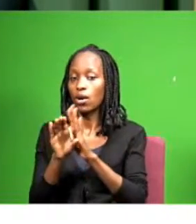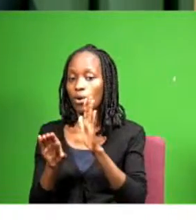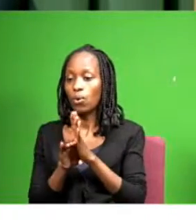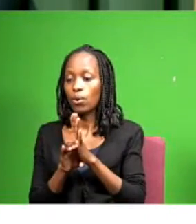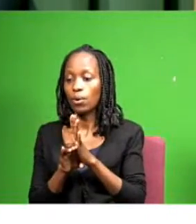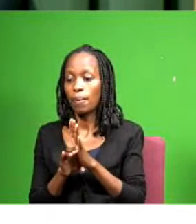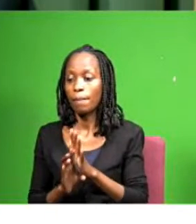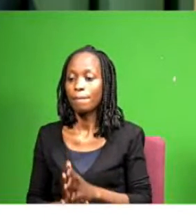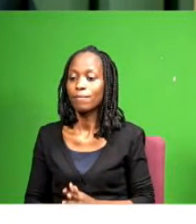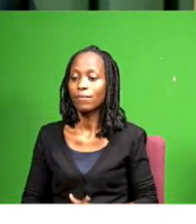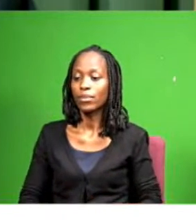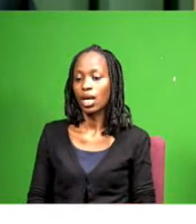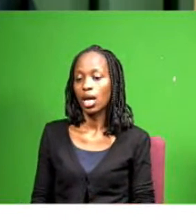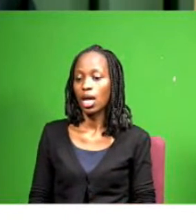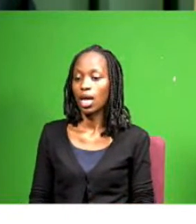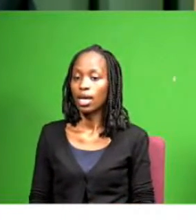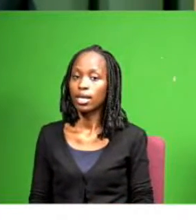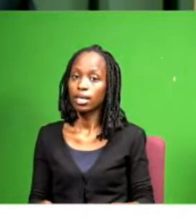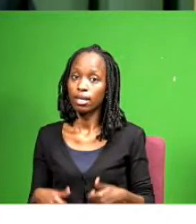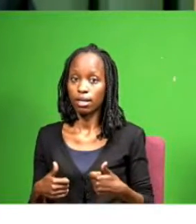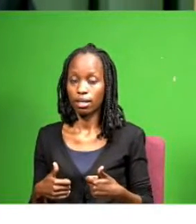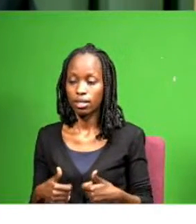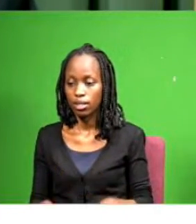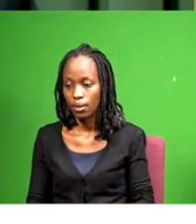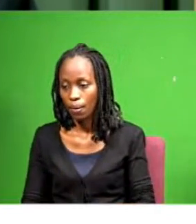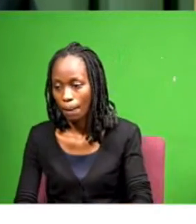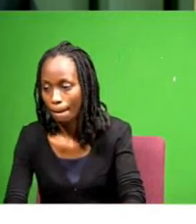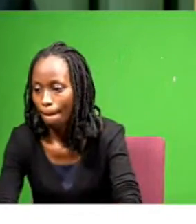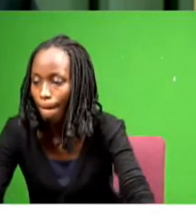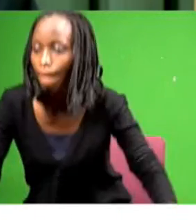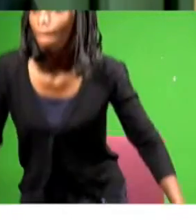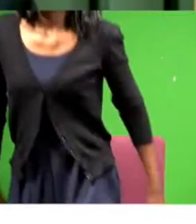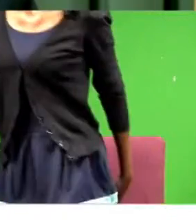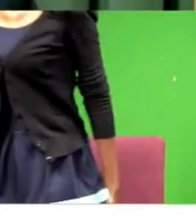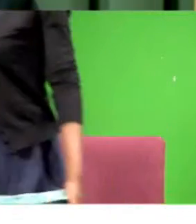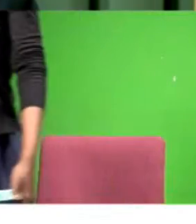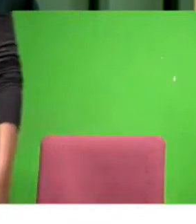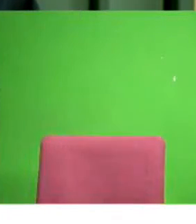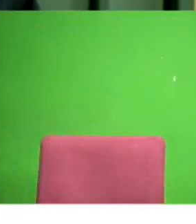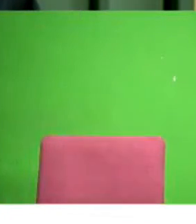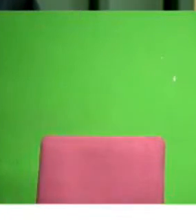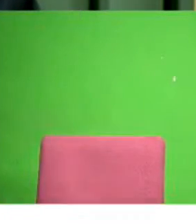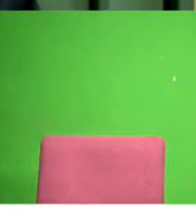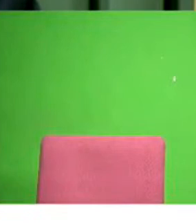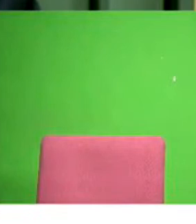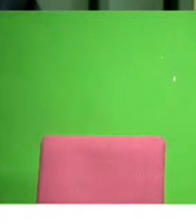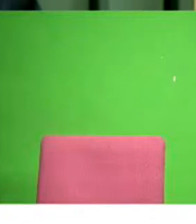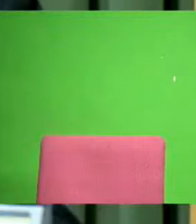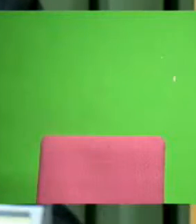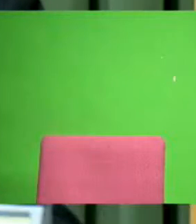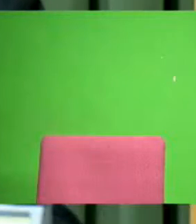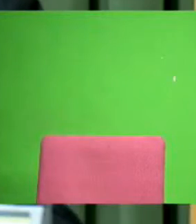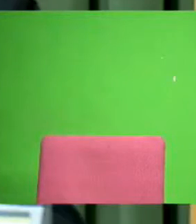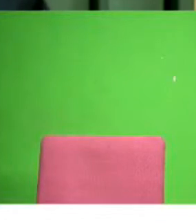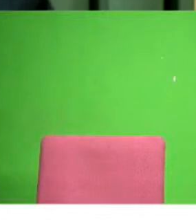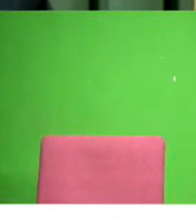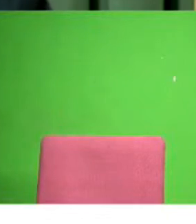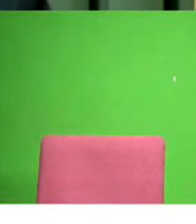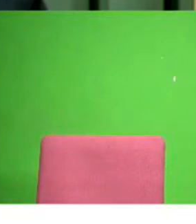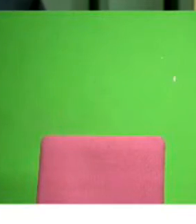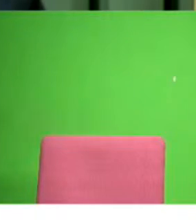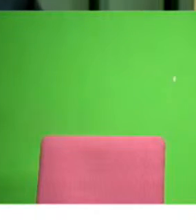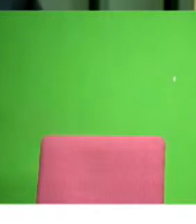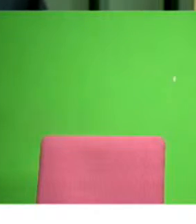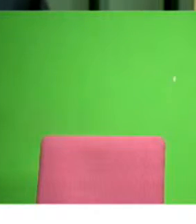primary constituent power, assembly of the people, or through judicial interpretation.